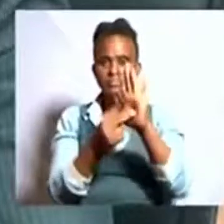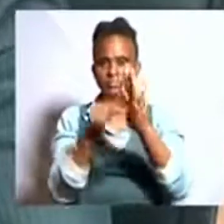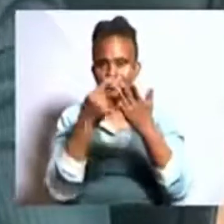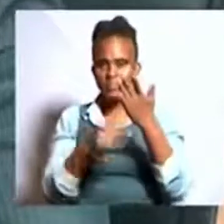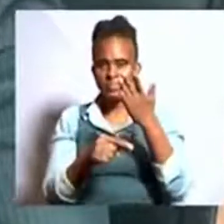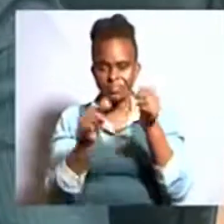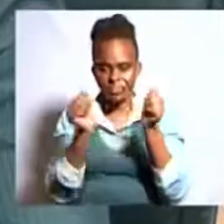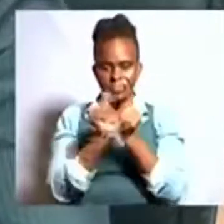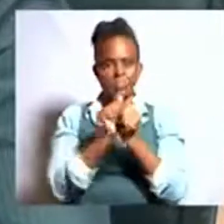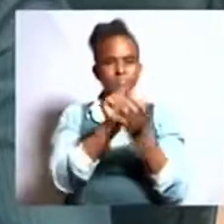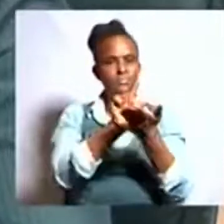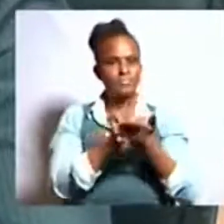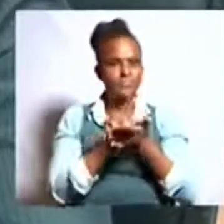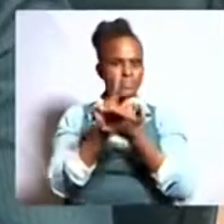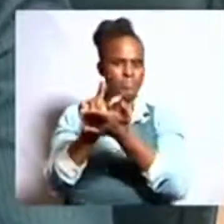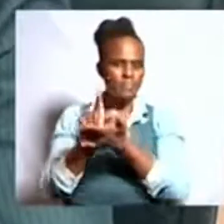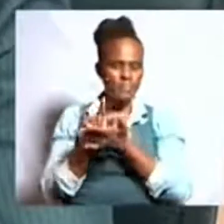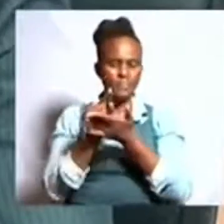regards to the loans,